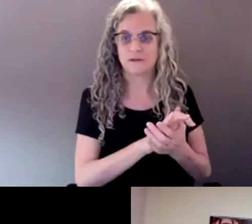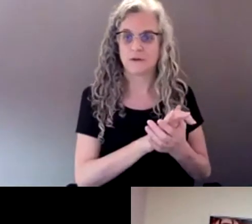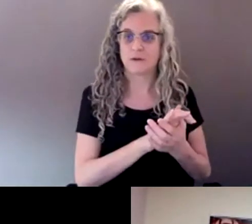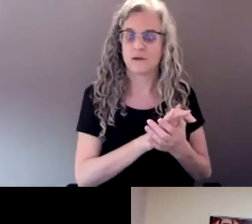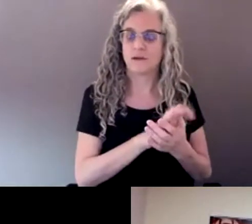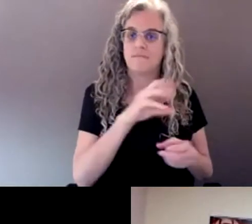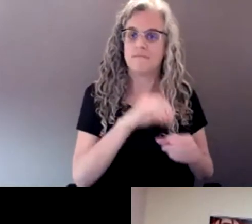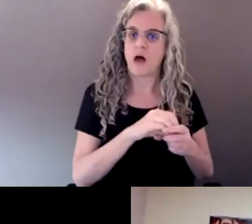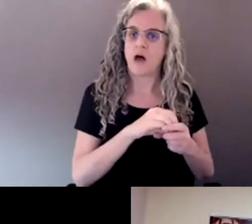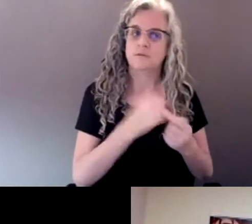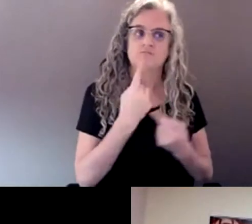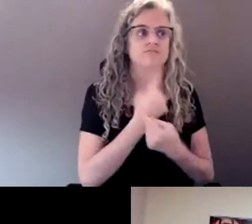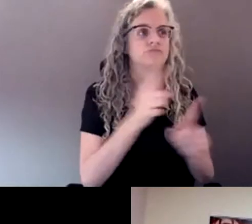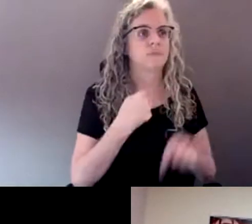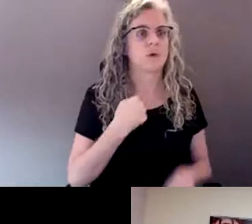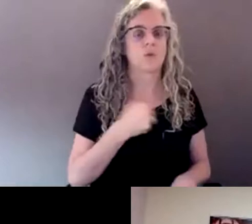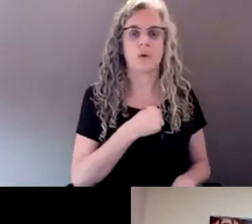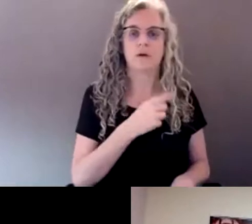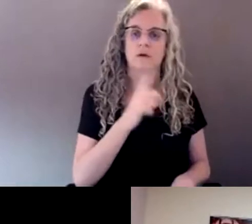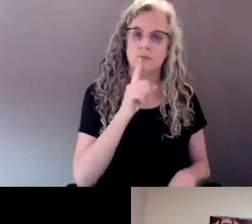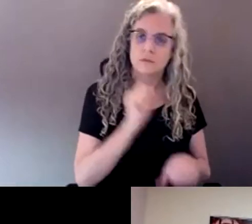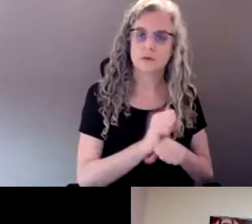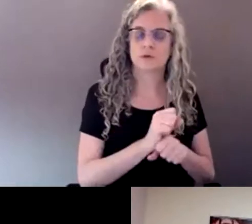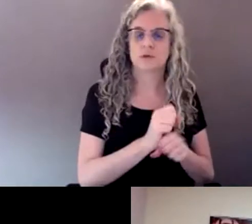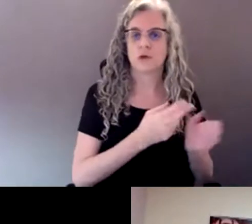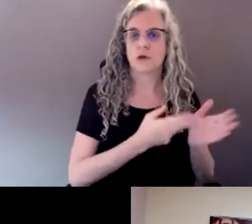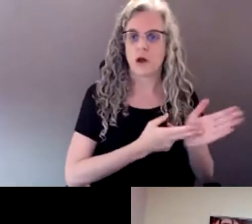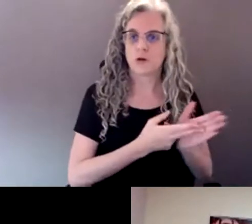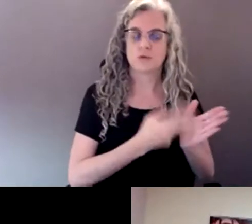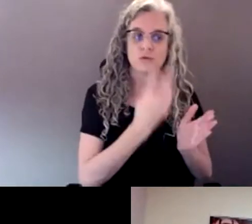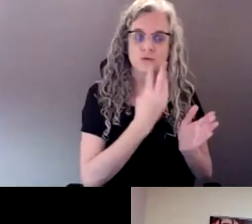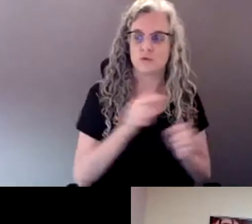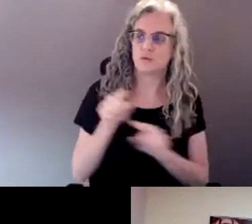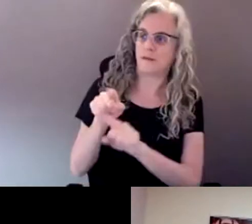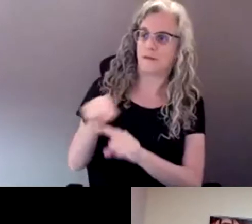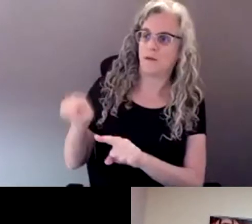true Jews, they are false Jews,